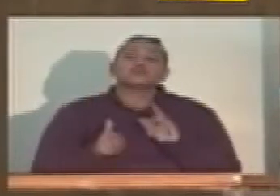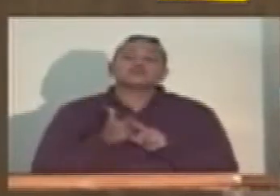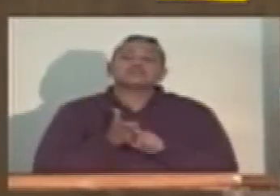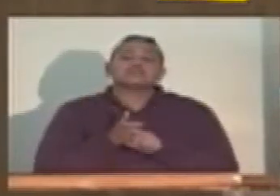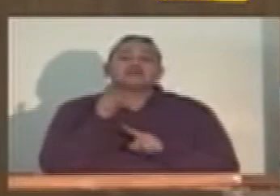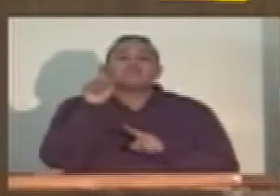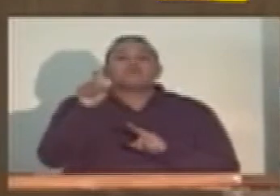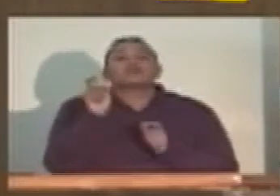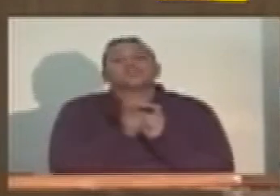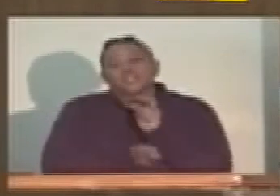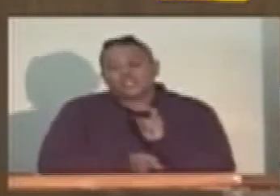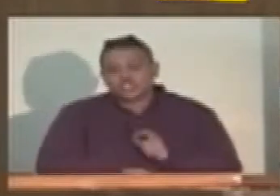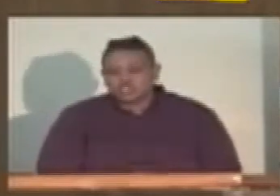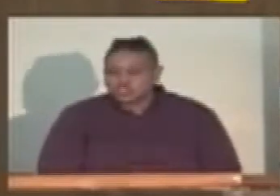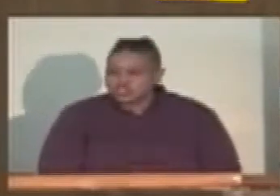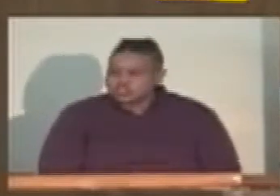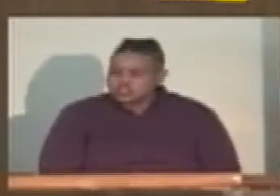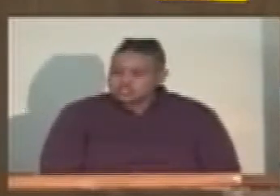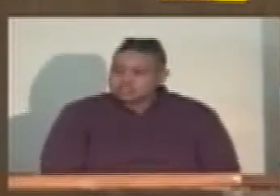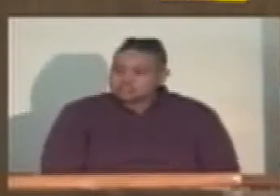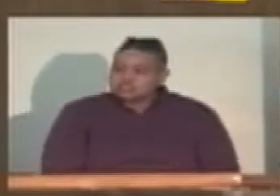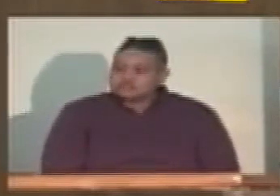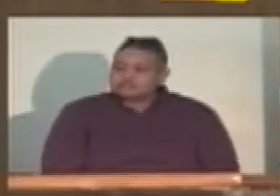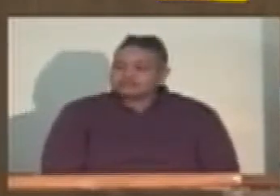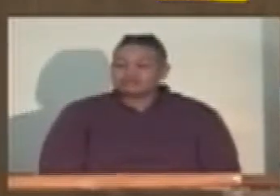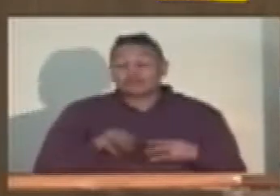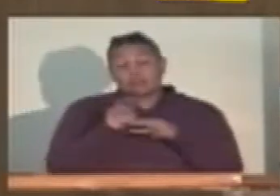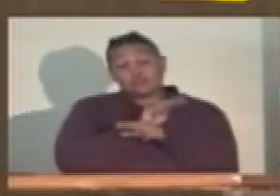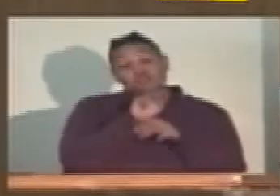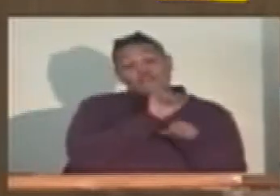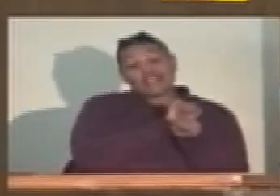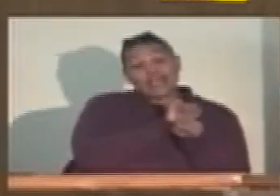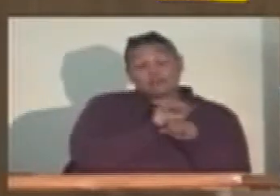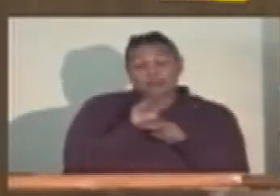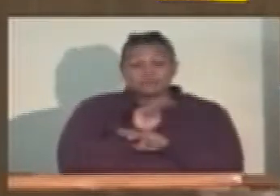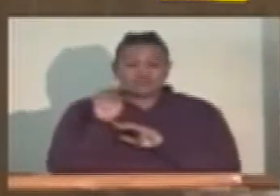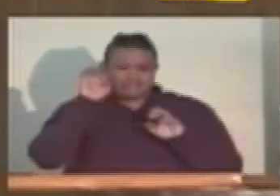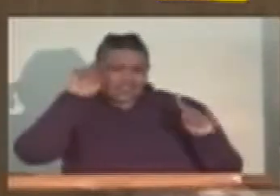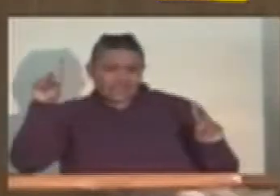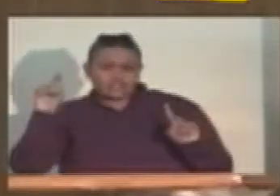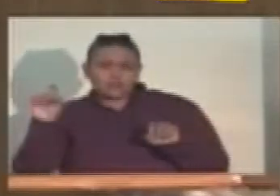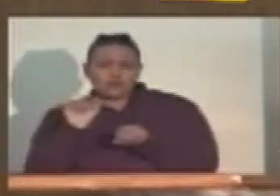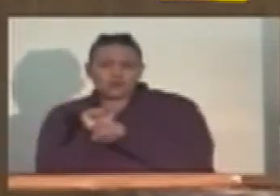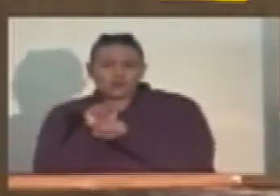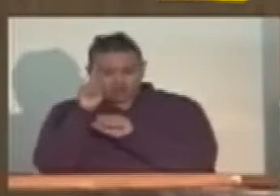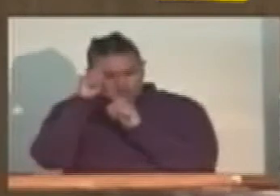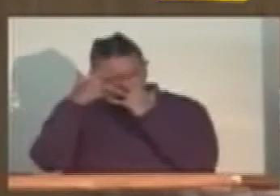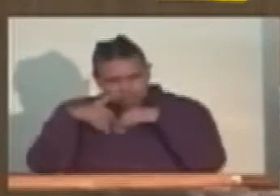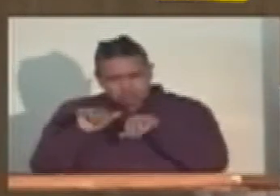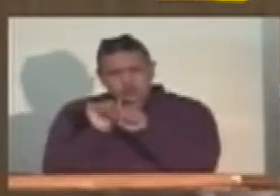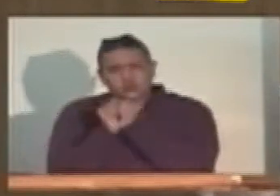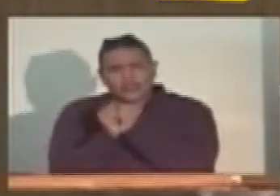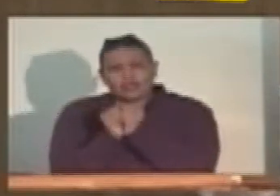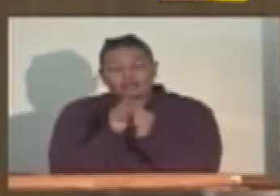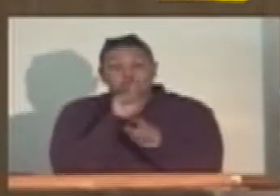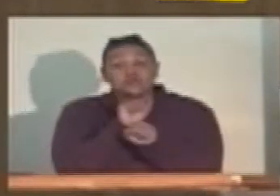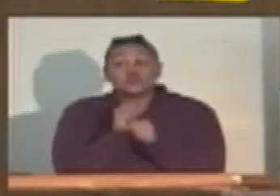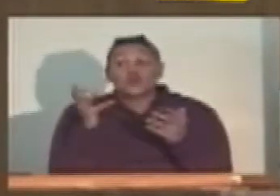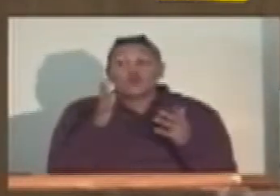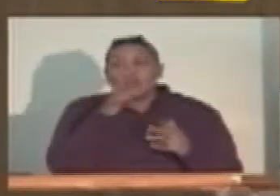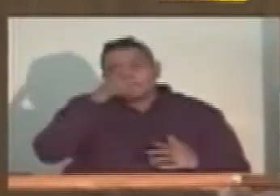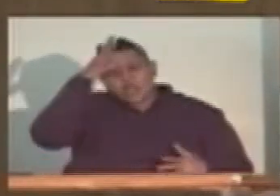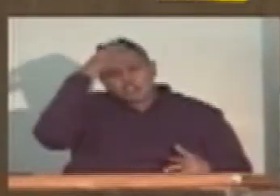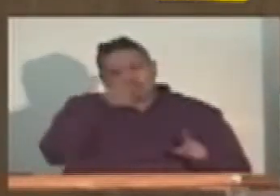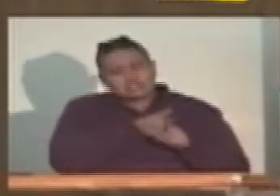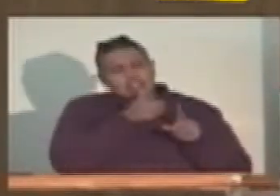must change. The Minister of Labour and the Minister of Education must work collaboratively to ensure that